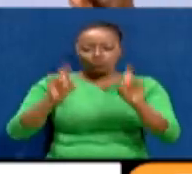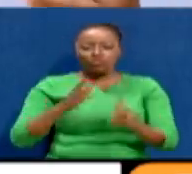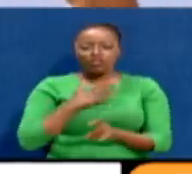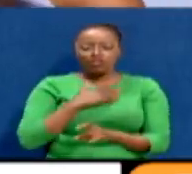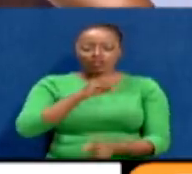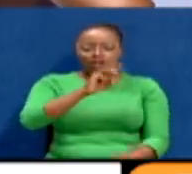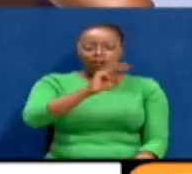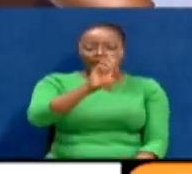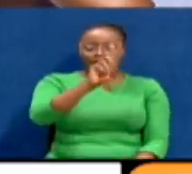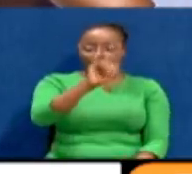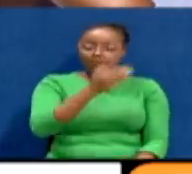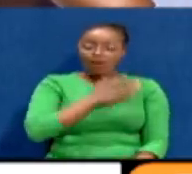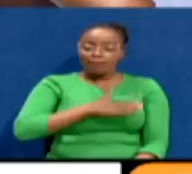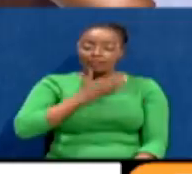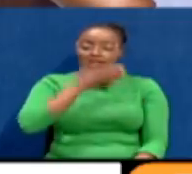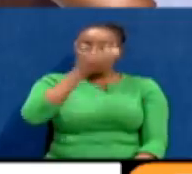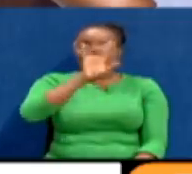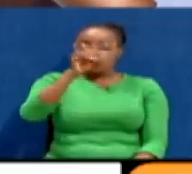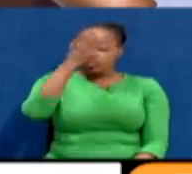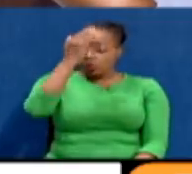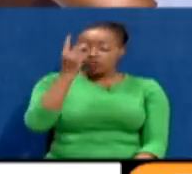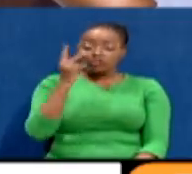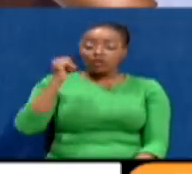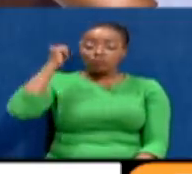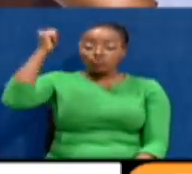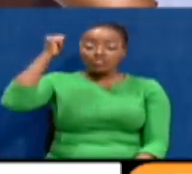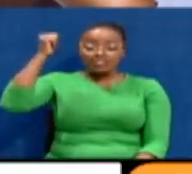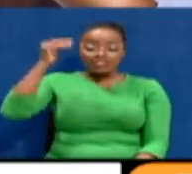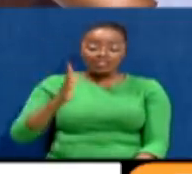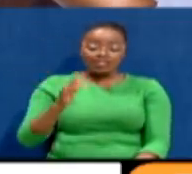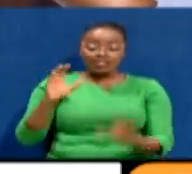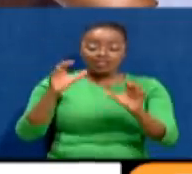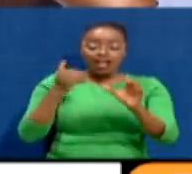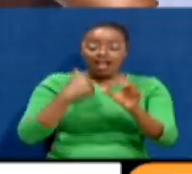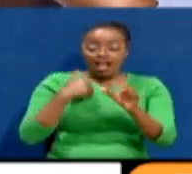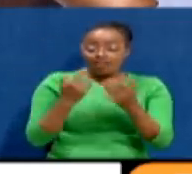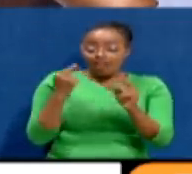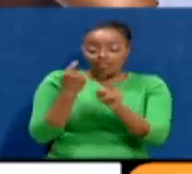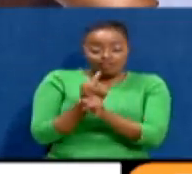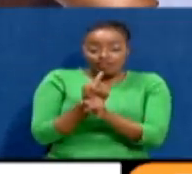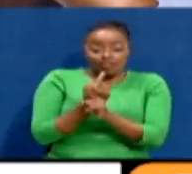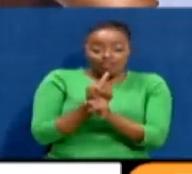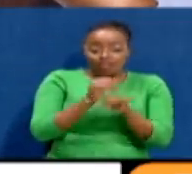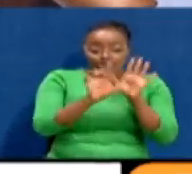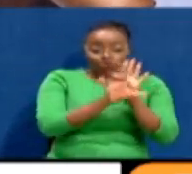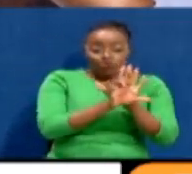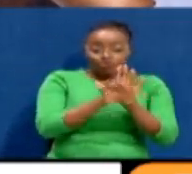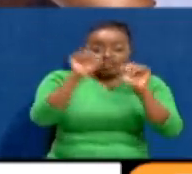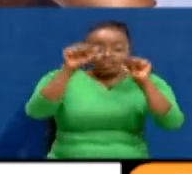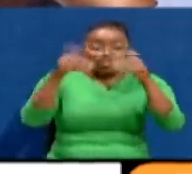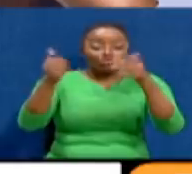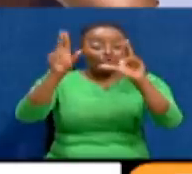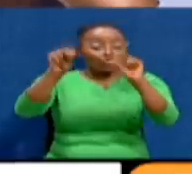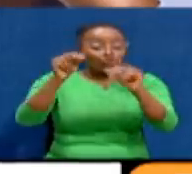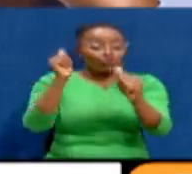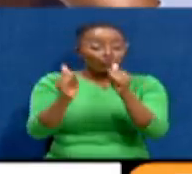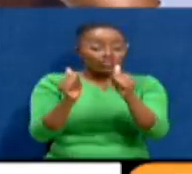John Mbadi, please answer my question, because it seems like the political class has a different set of rules. Yes or no?